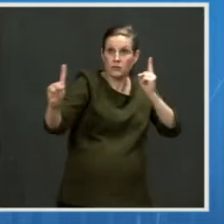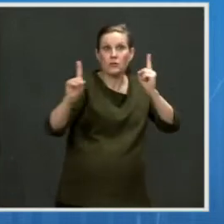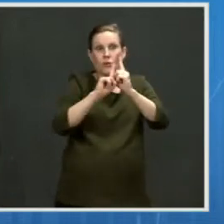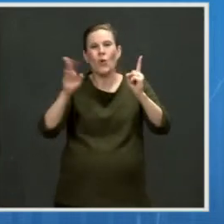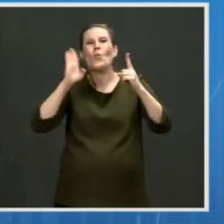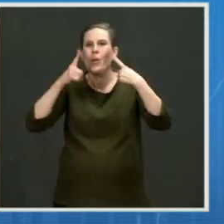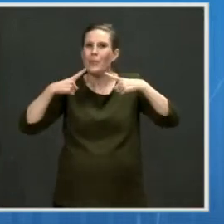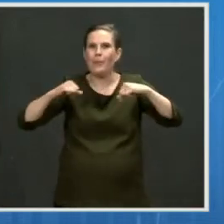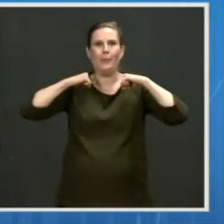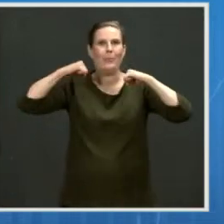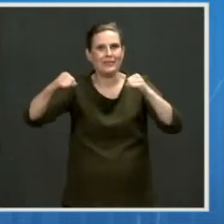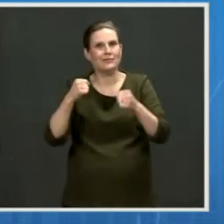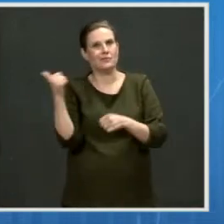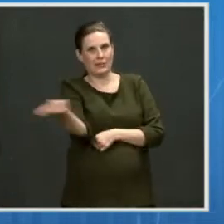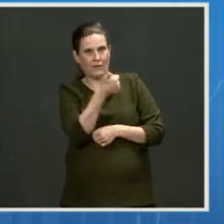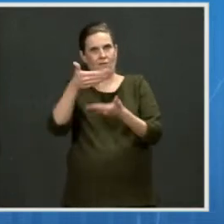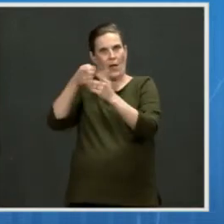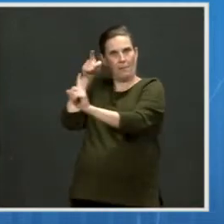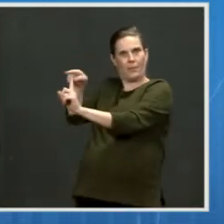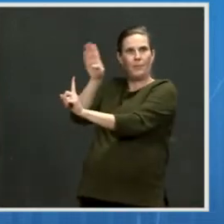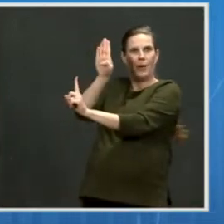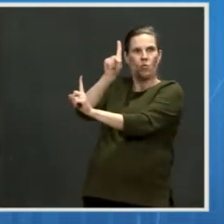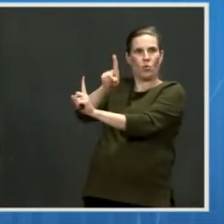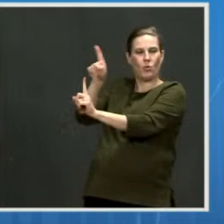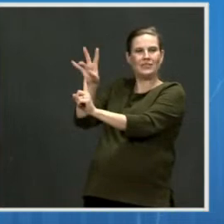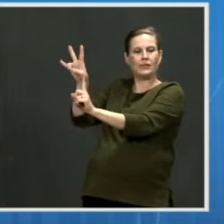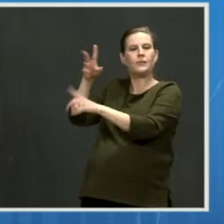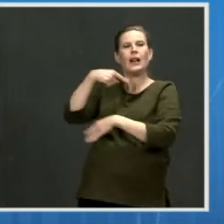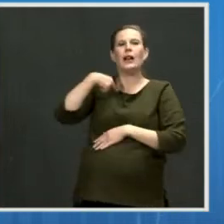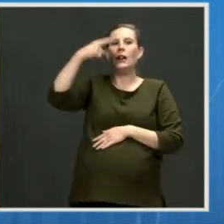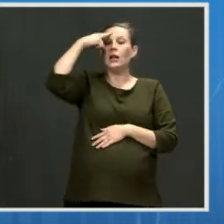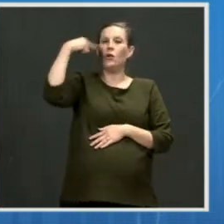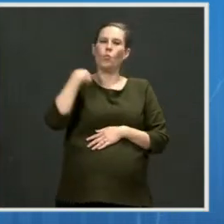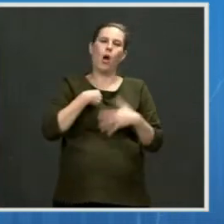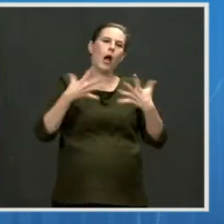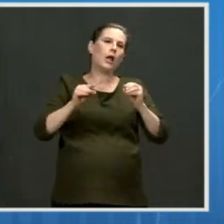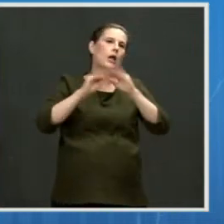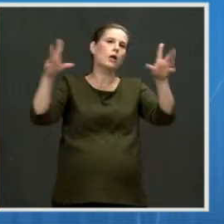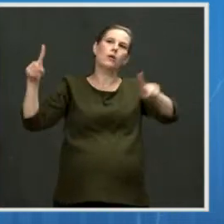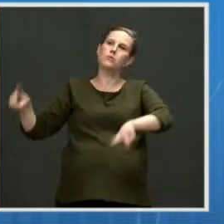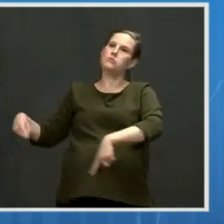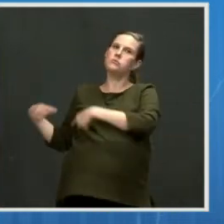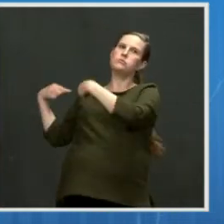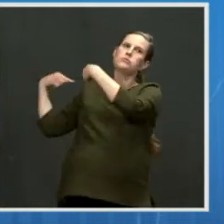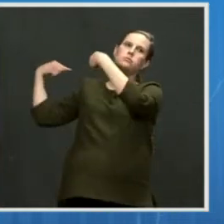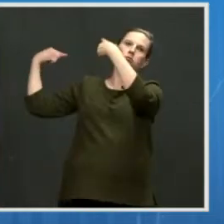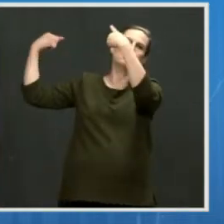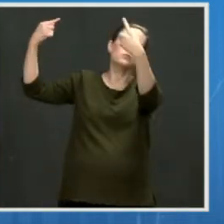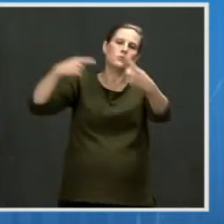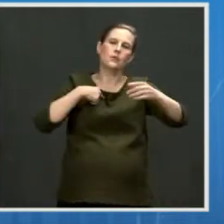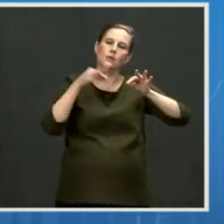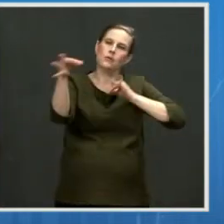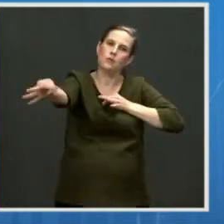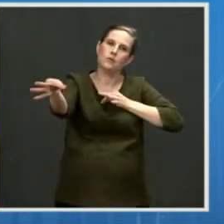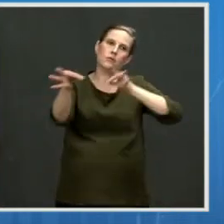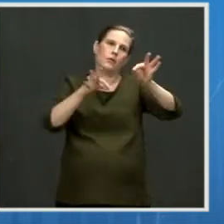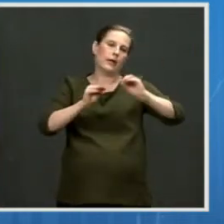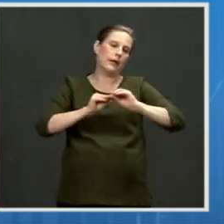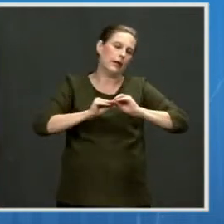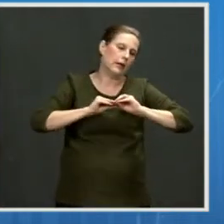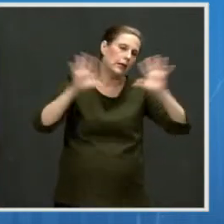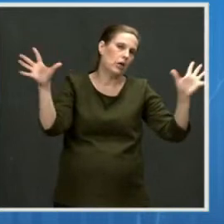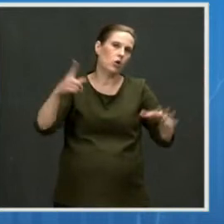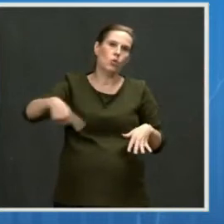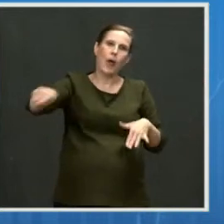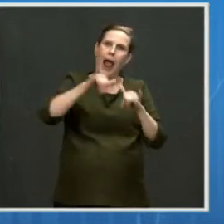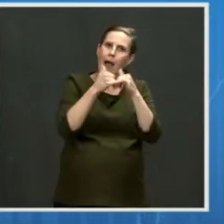strain. I think we've been pretty clear with regard to our guidance and strategies and setting specific strategies as to